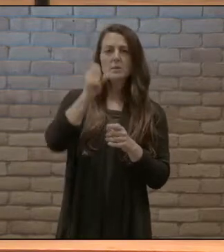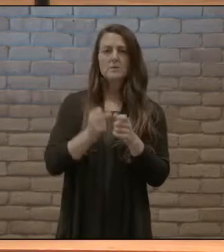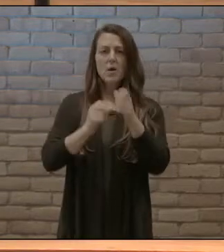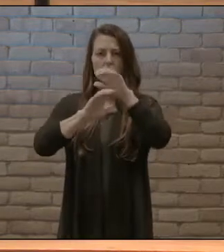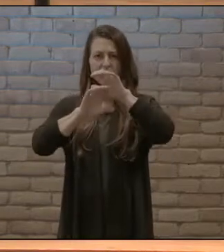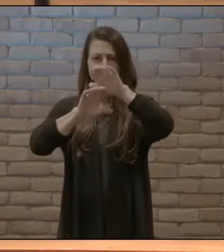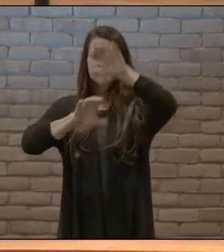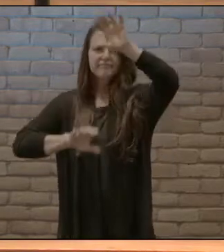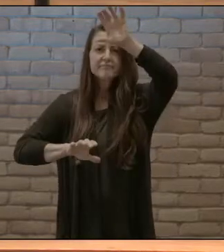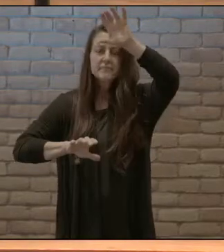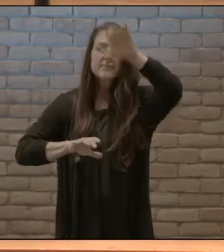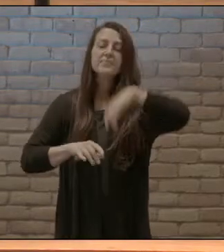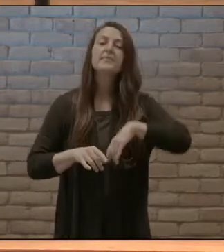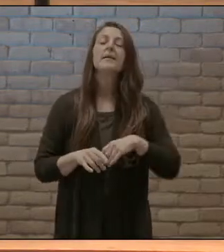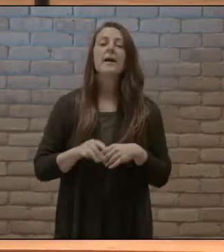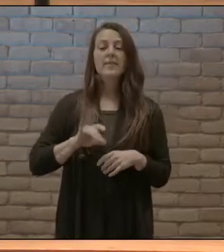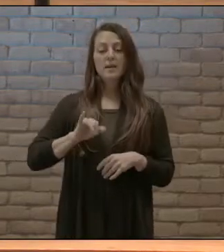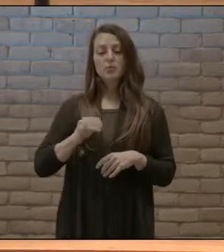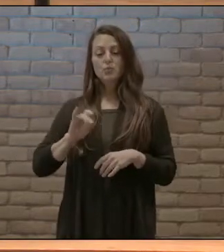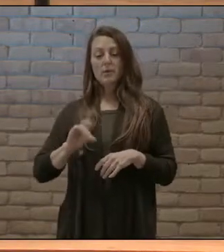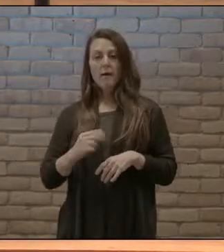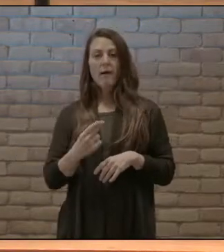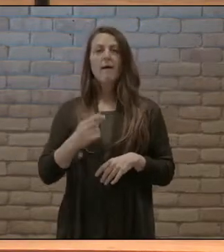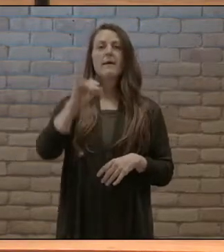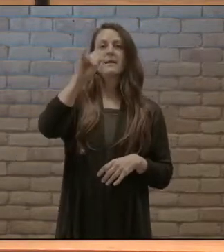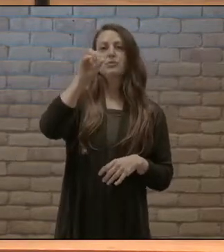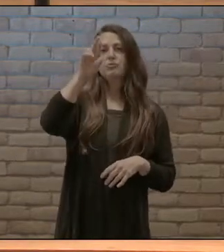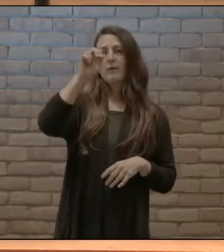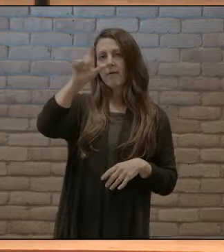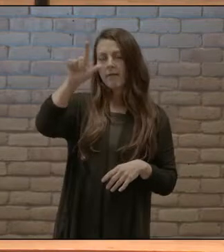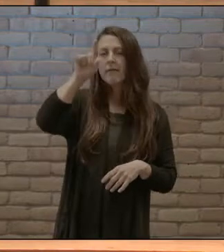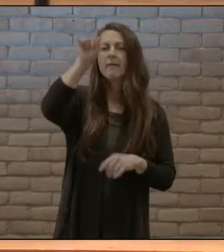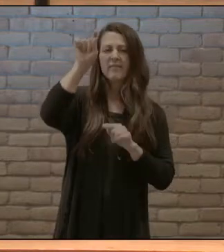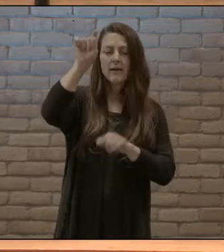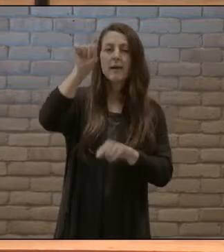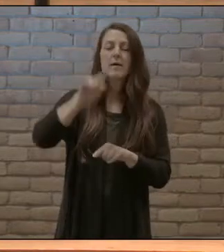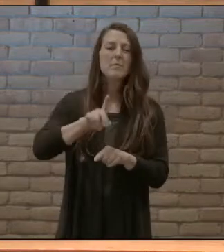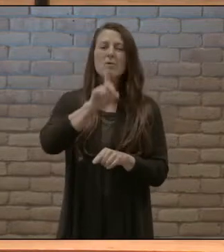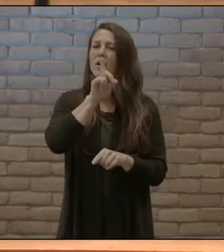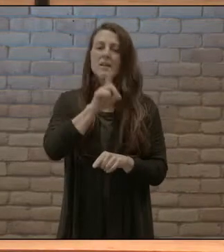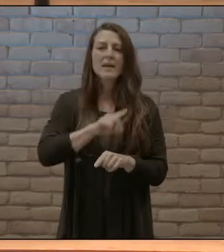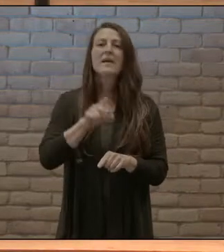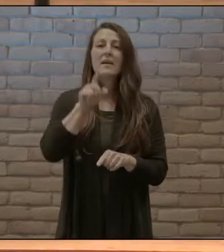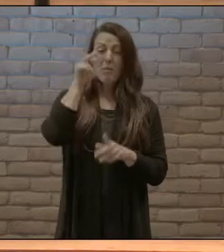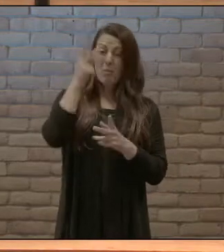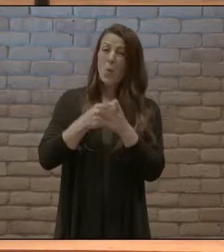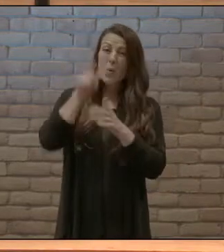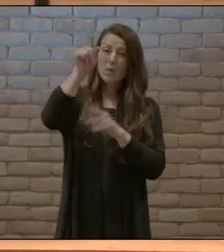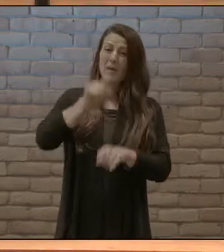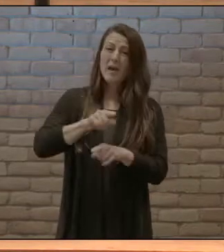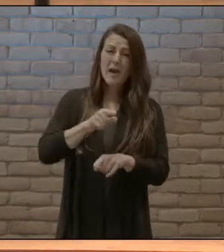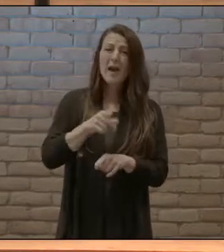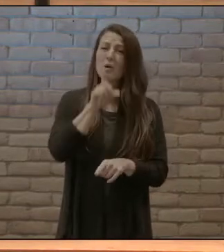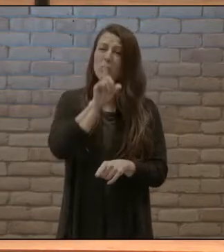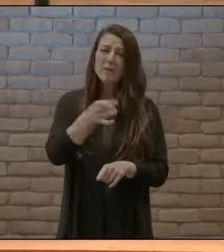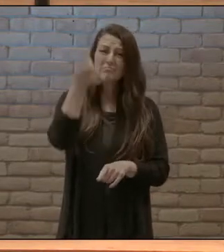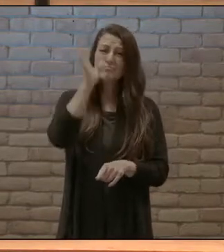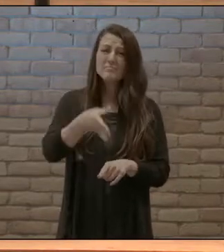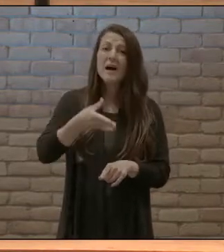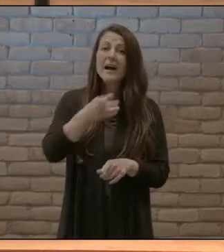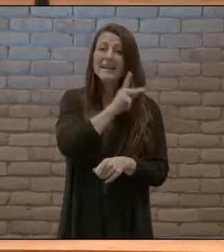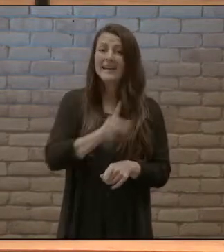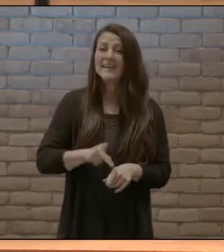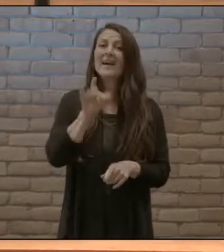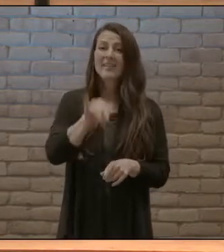Israel, southern kingdom of Judah. And for the most part, they had really bad kings. And their kings led